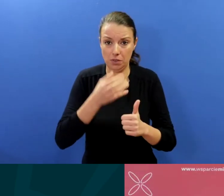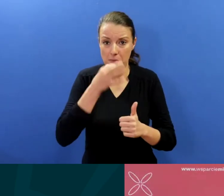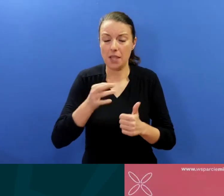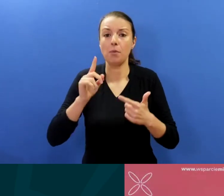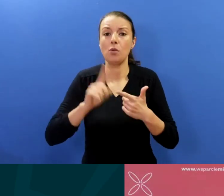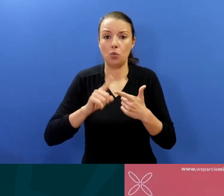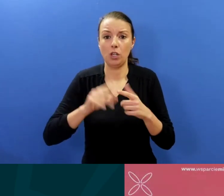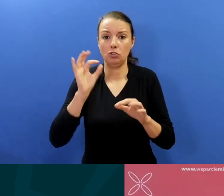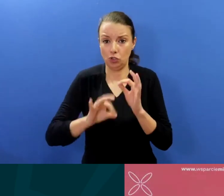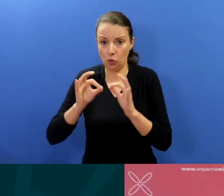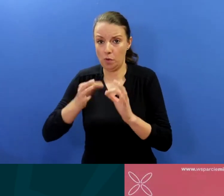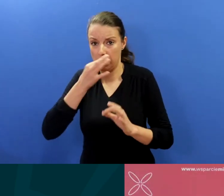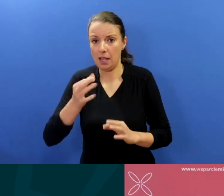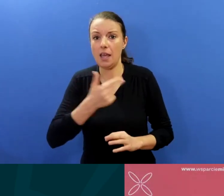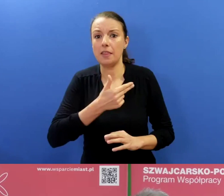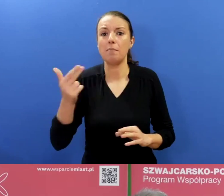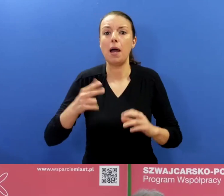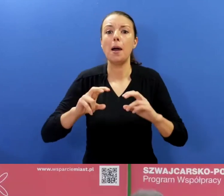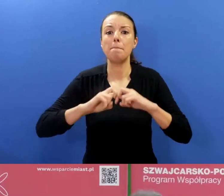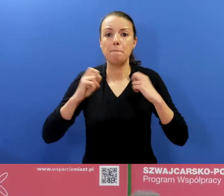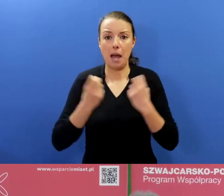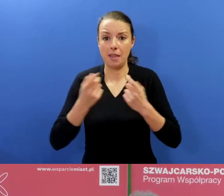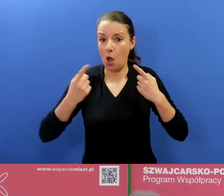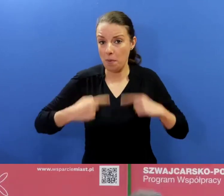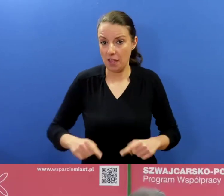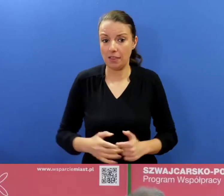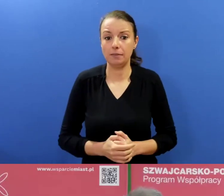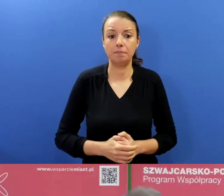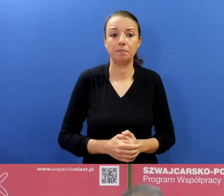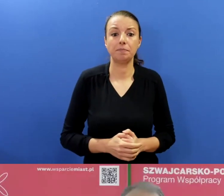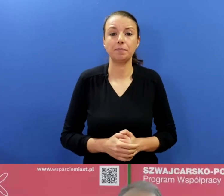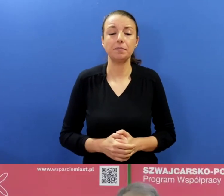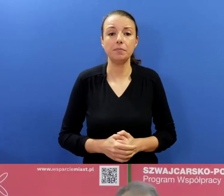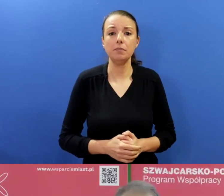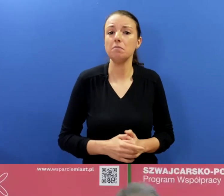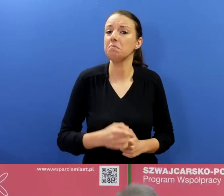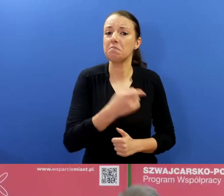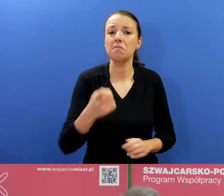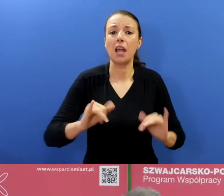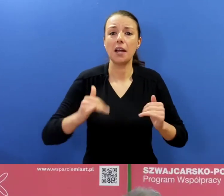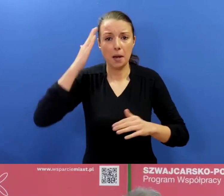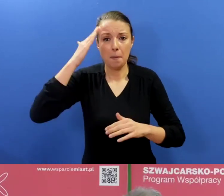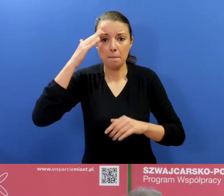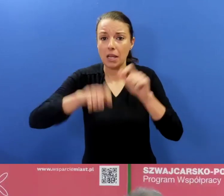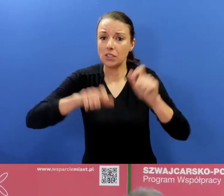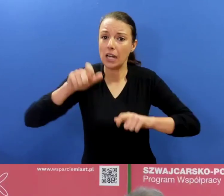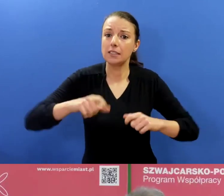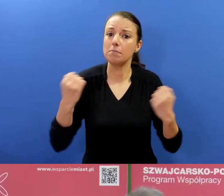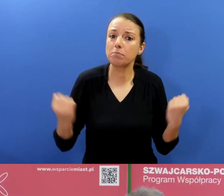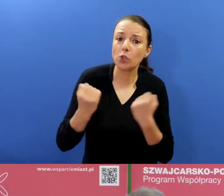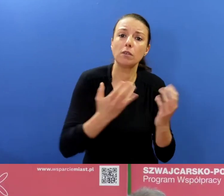And two more questions, more detailed ones, concerning those citizen assemblies. How do you motivate